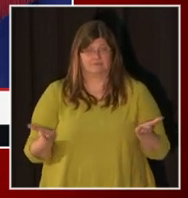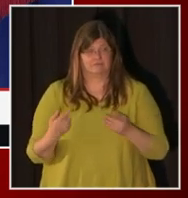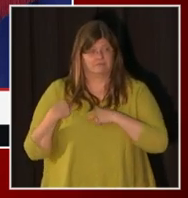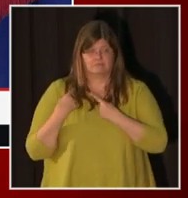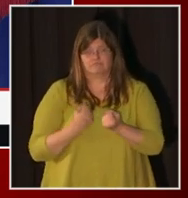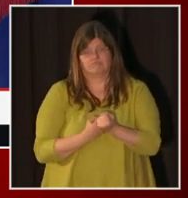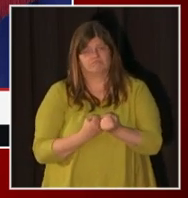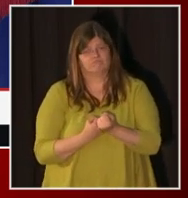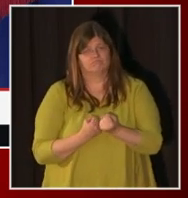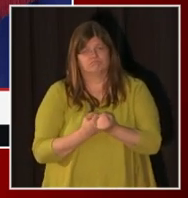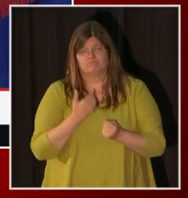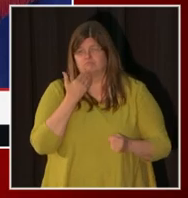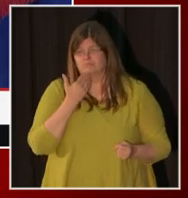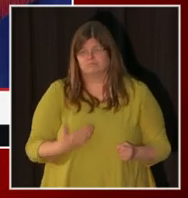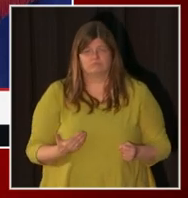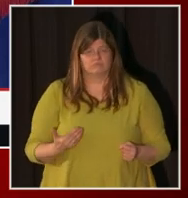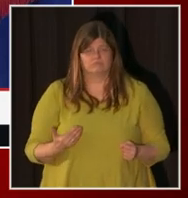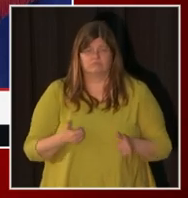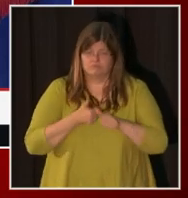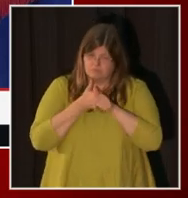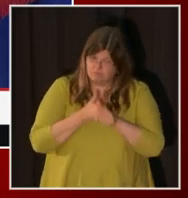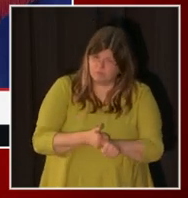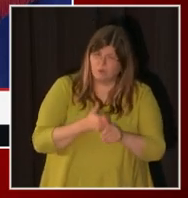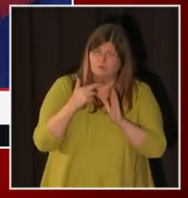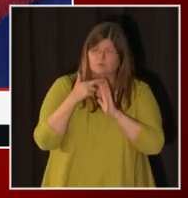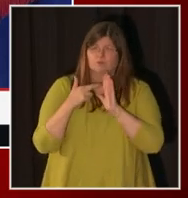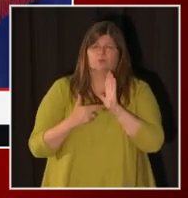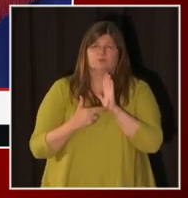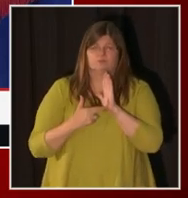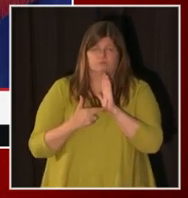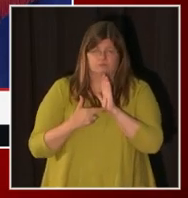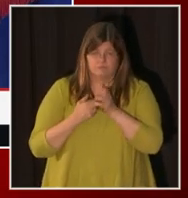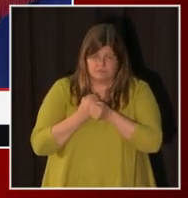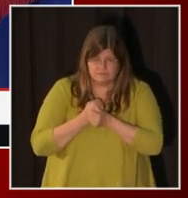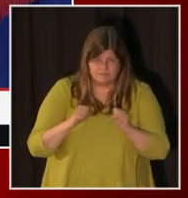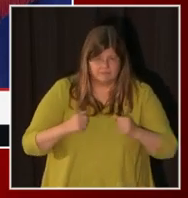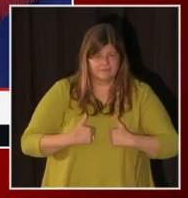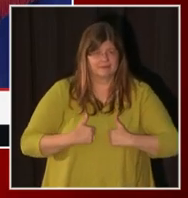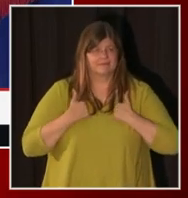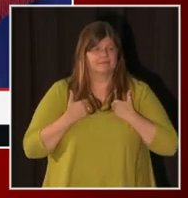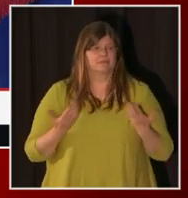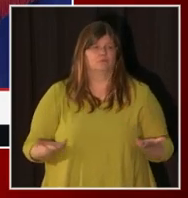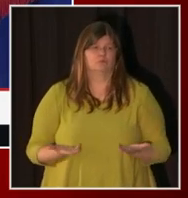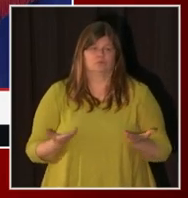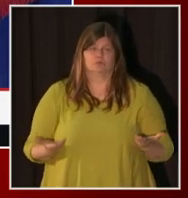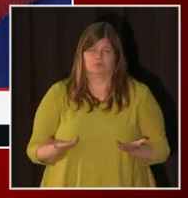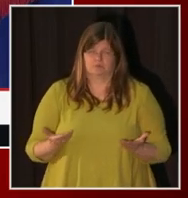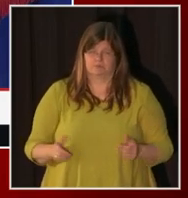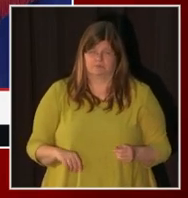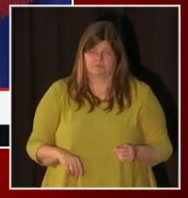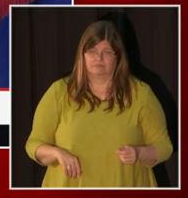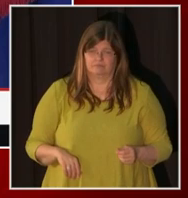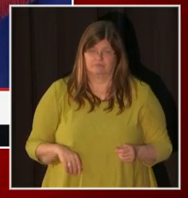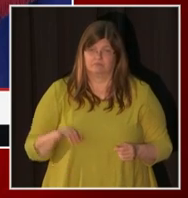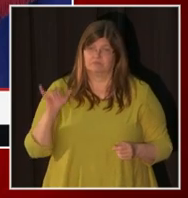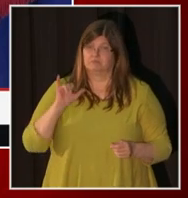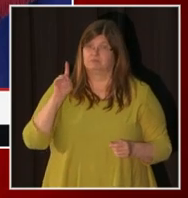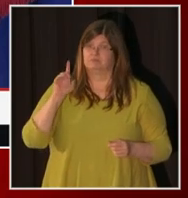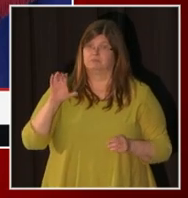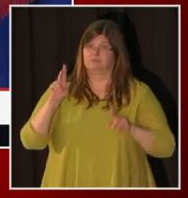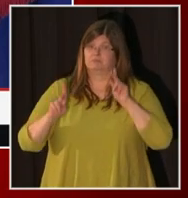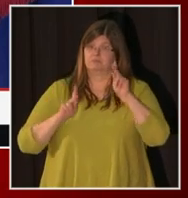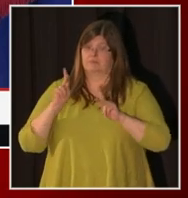supportive of doing what it takes to save lives in our city, and also supportive of